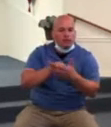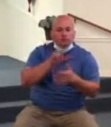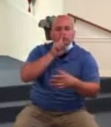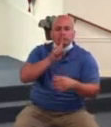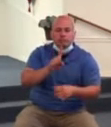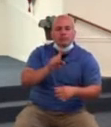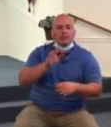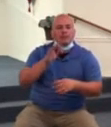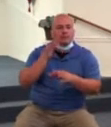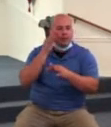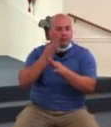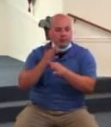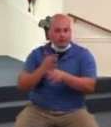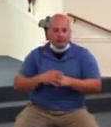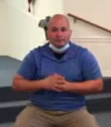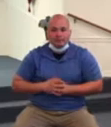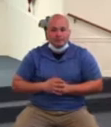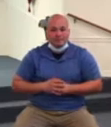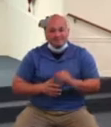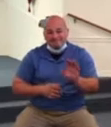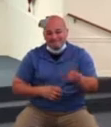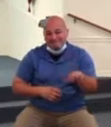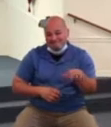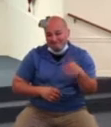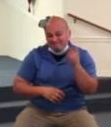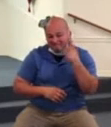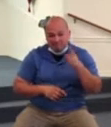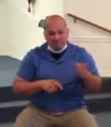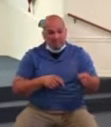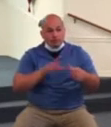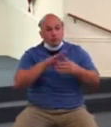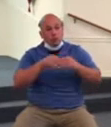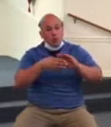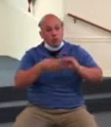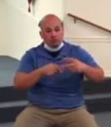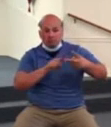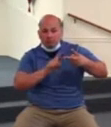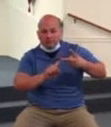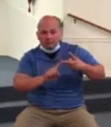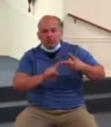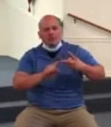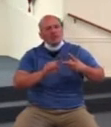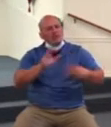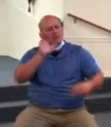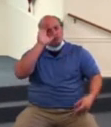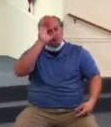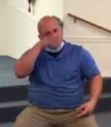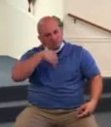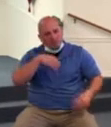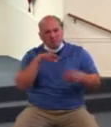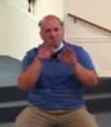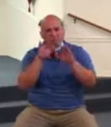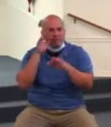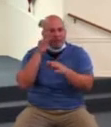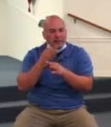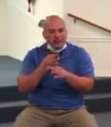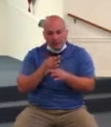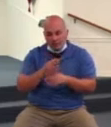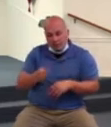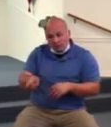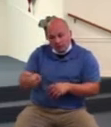This was faith in an odd shape when Jesus' disciples left everything they had to follow